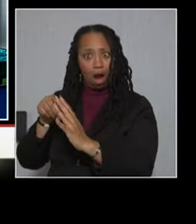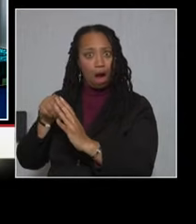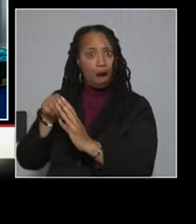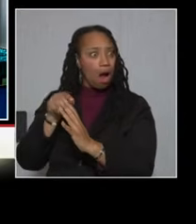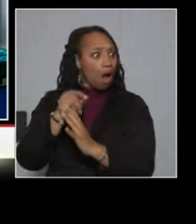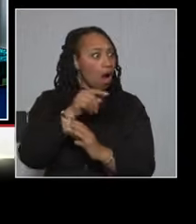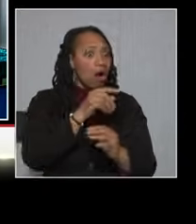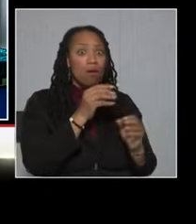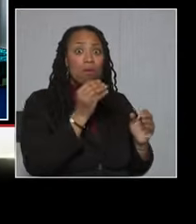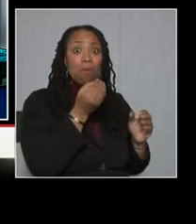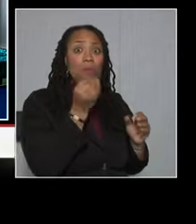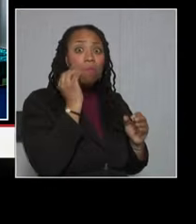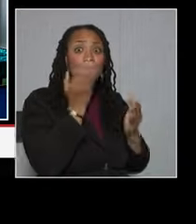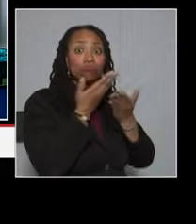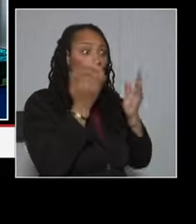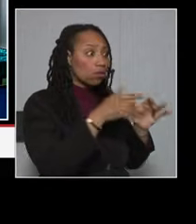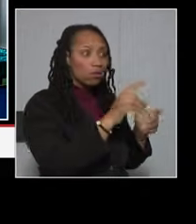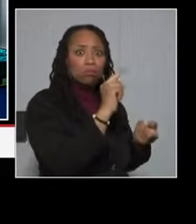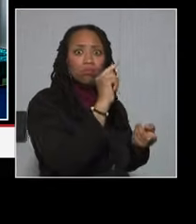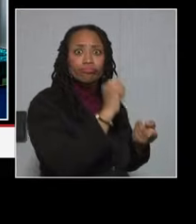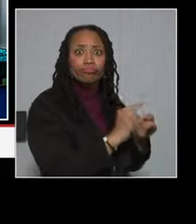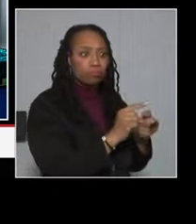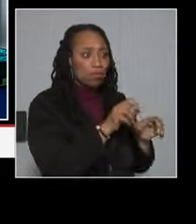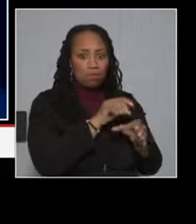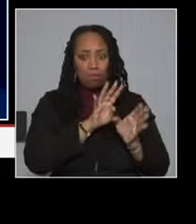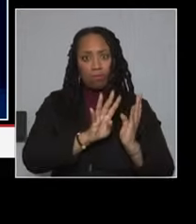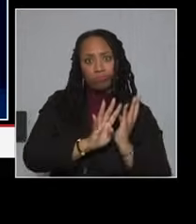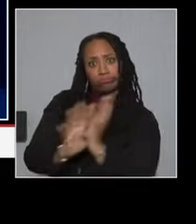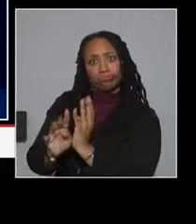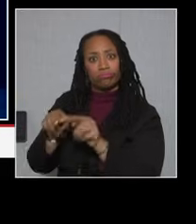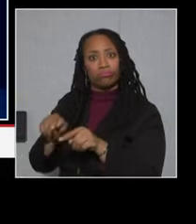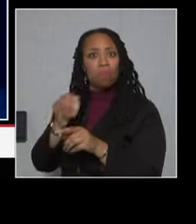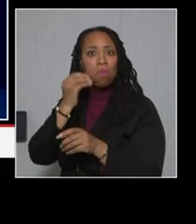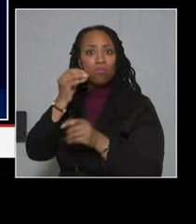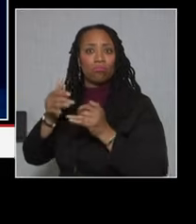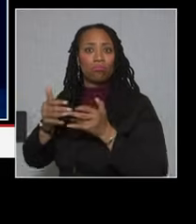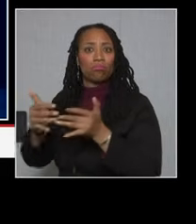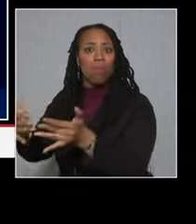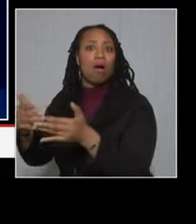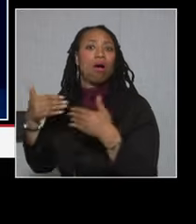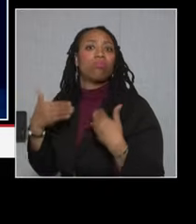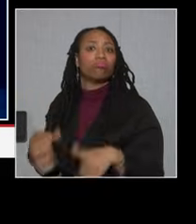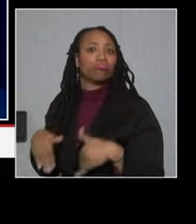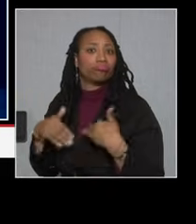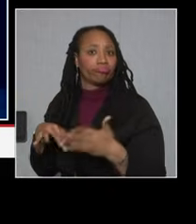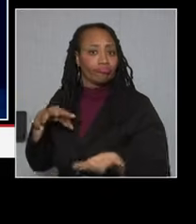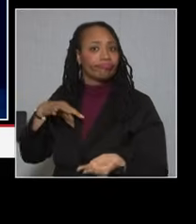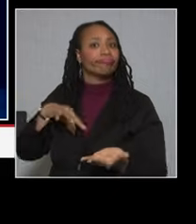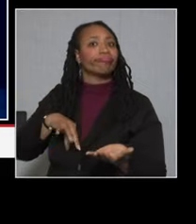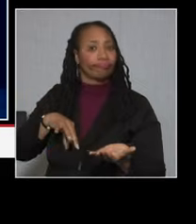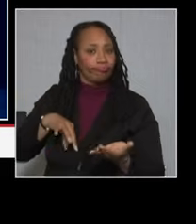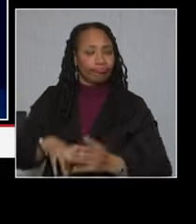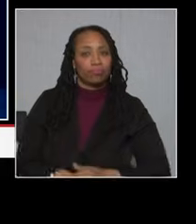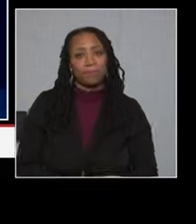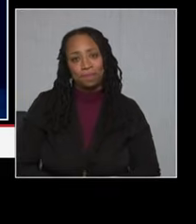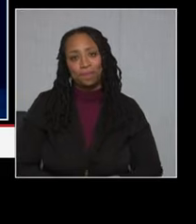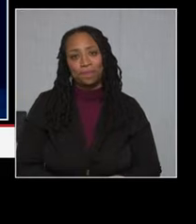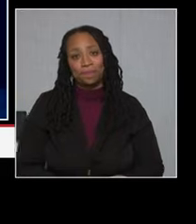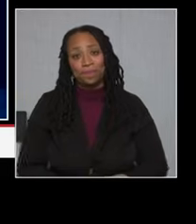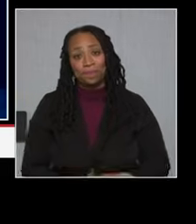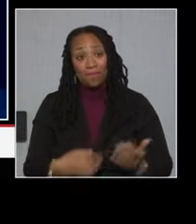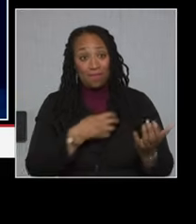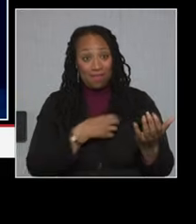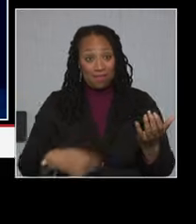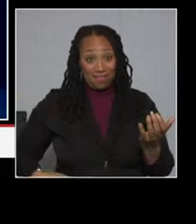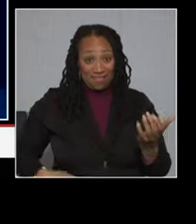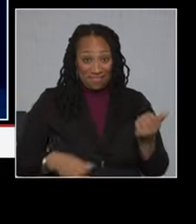So we started the conversation talking about an unprecedented year and the acceleration of the need to diversify